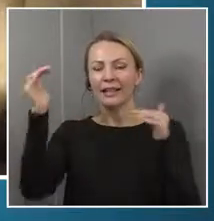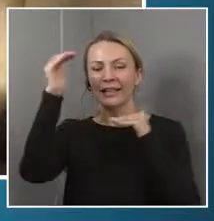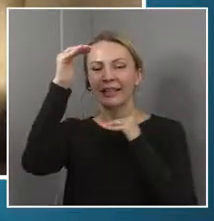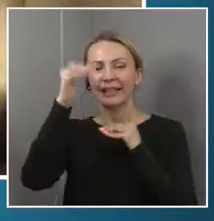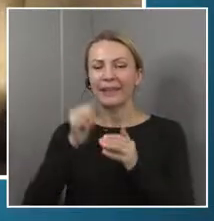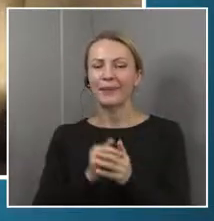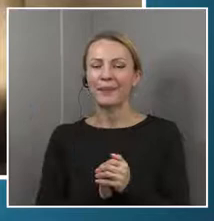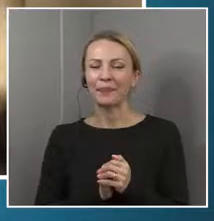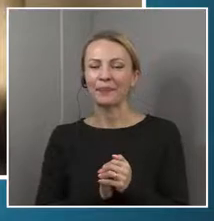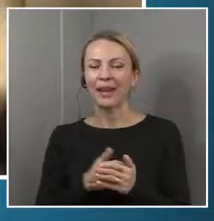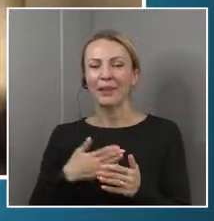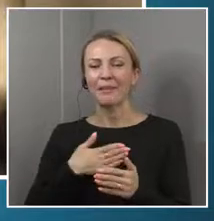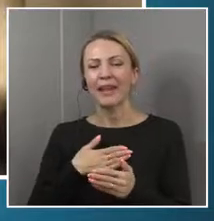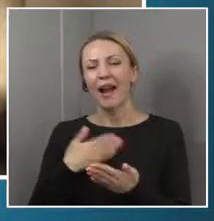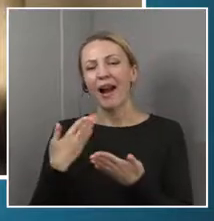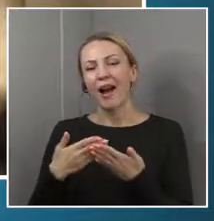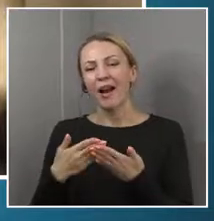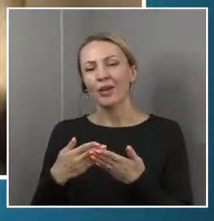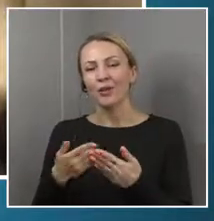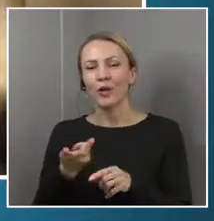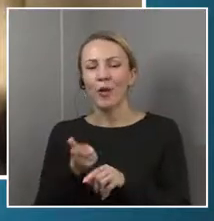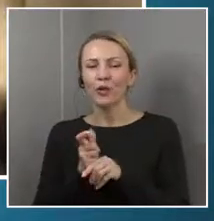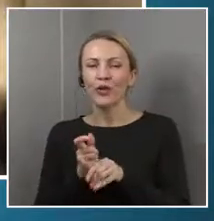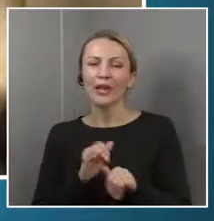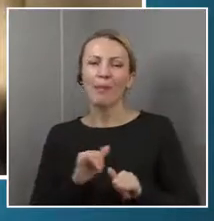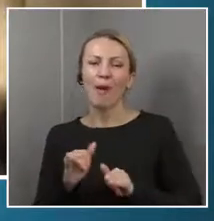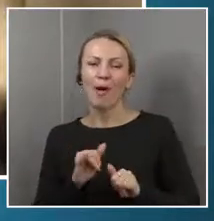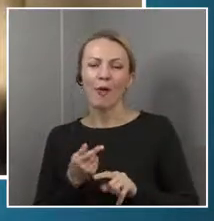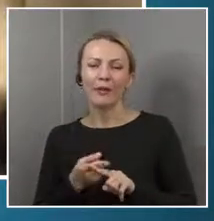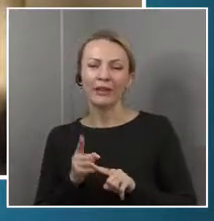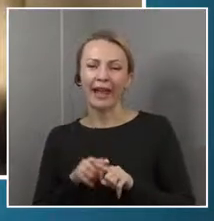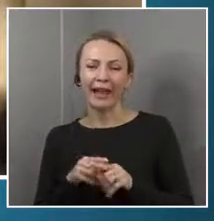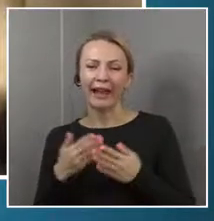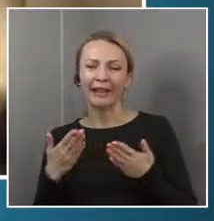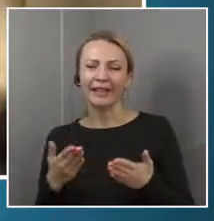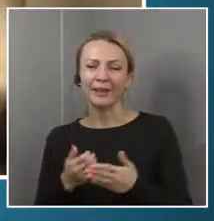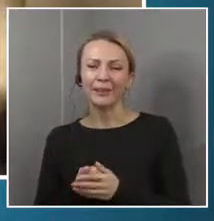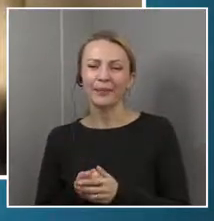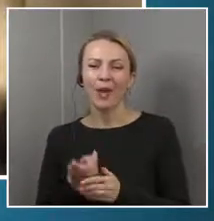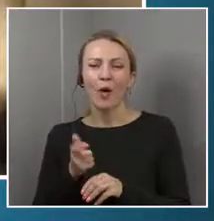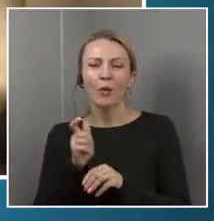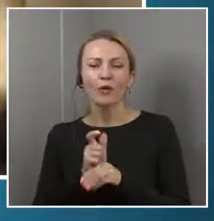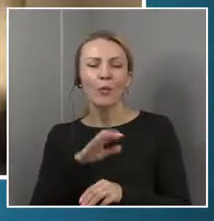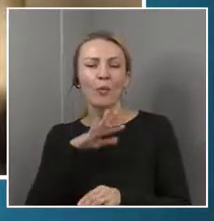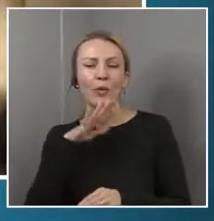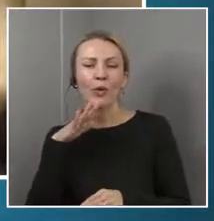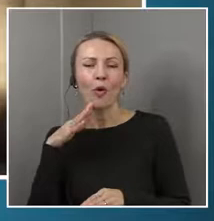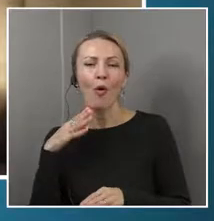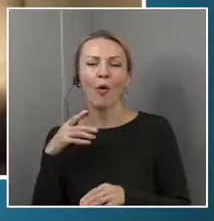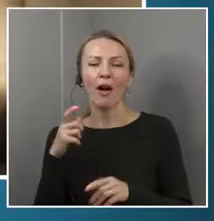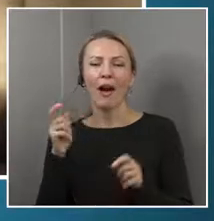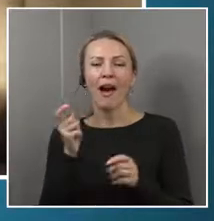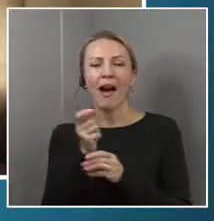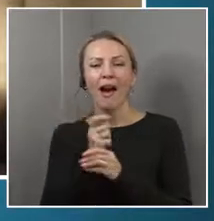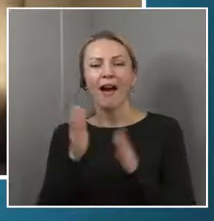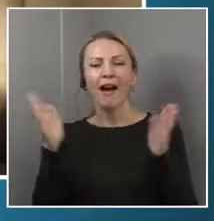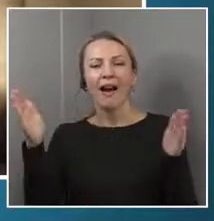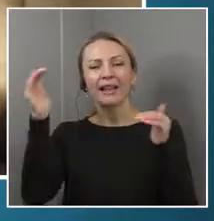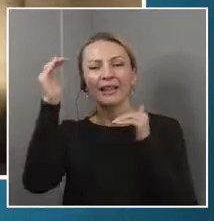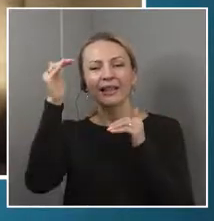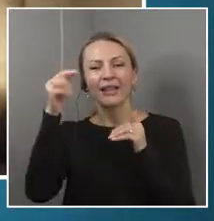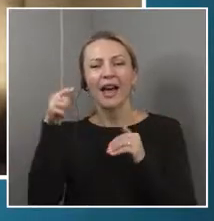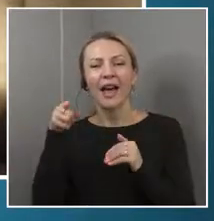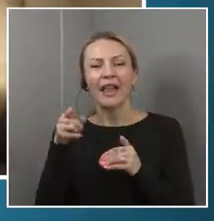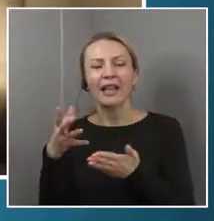last point, a lot of what I collect is in my head because I live in New York and I have the wonderful advantage of going to